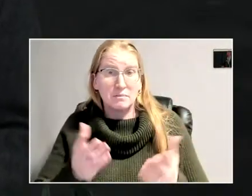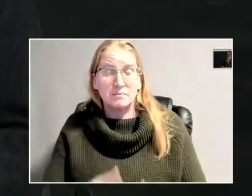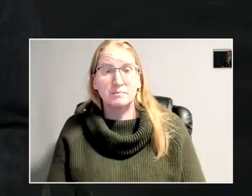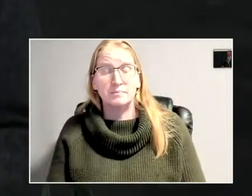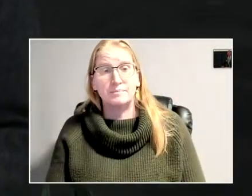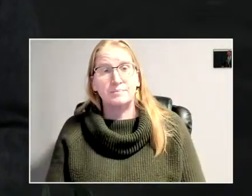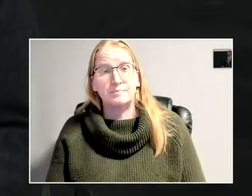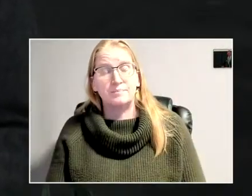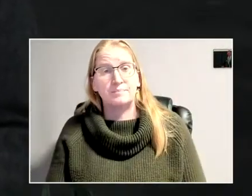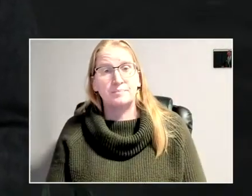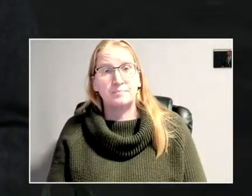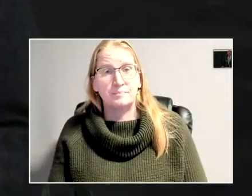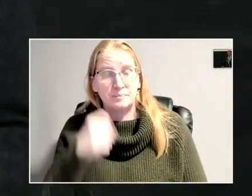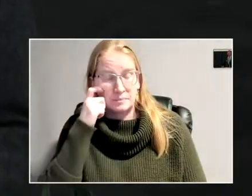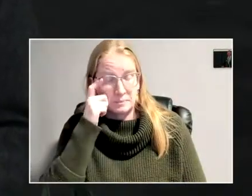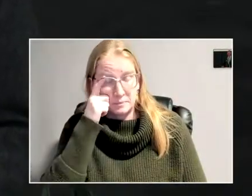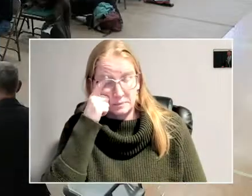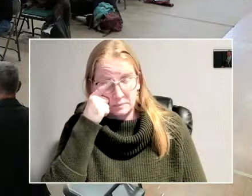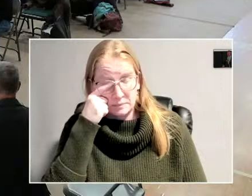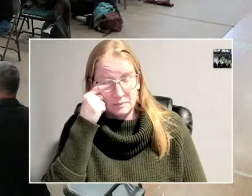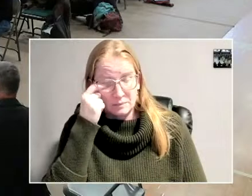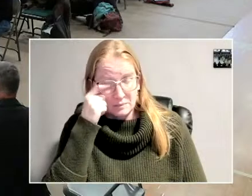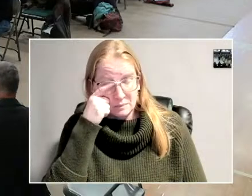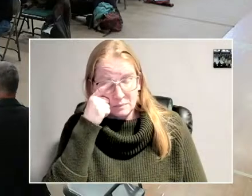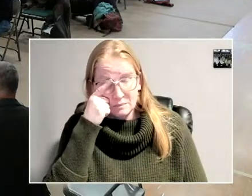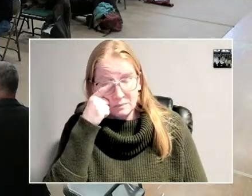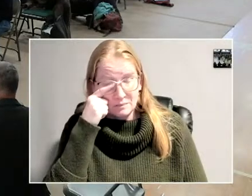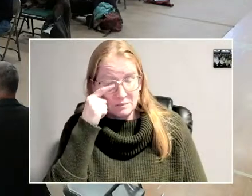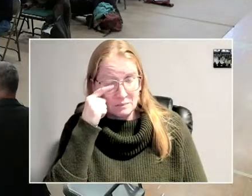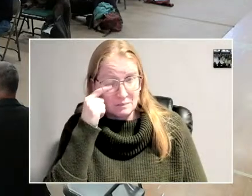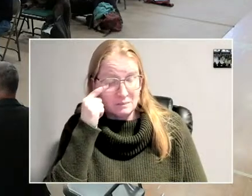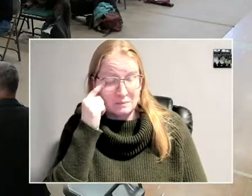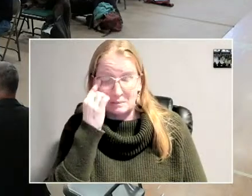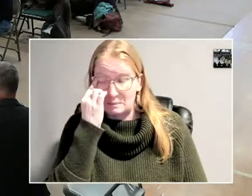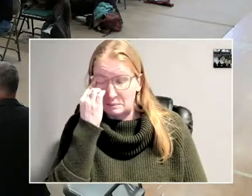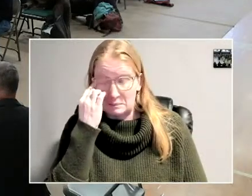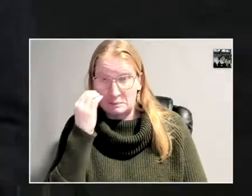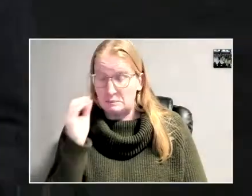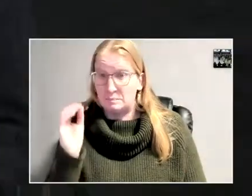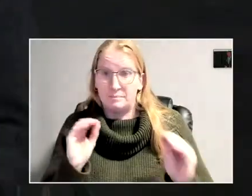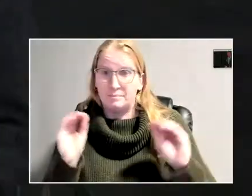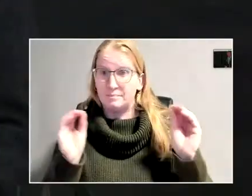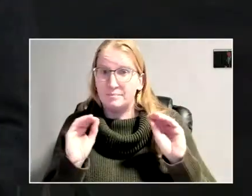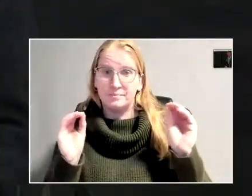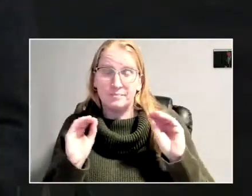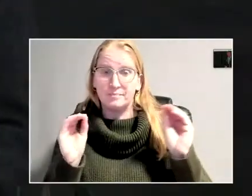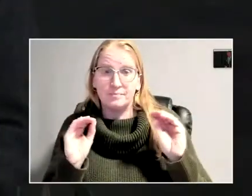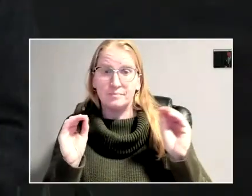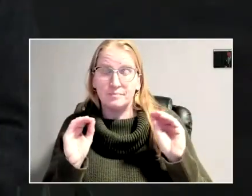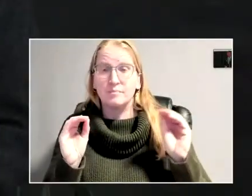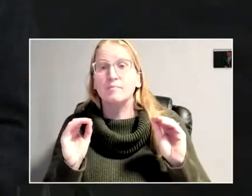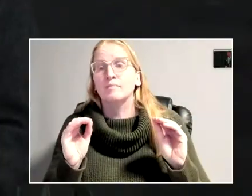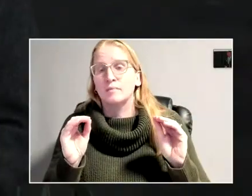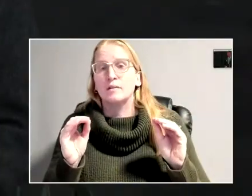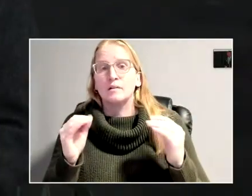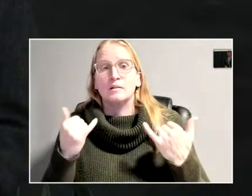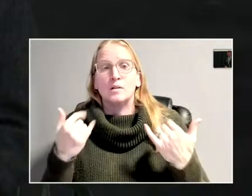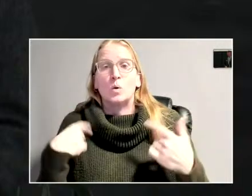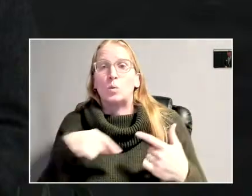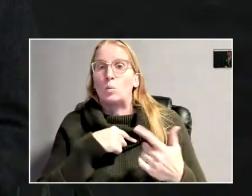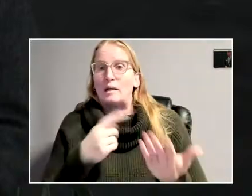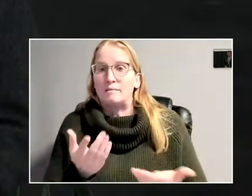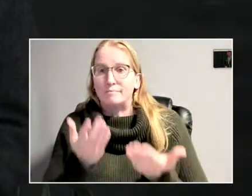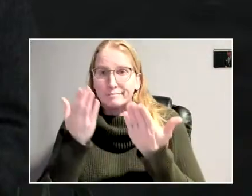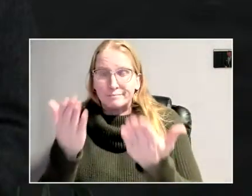meeting finance committee hearing none it's been moved to elect David